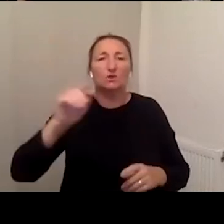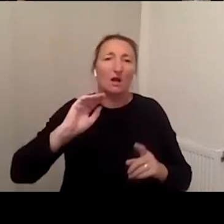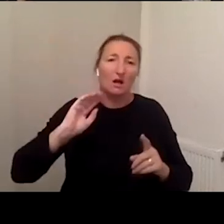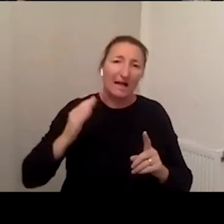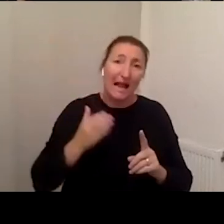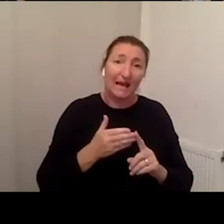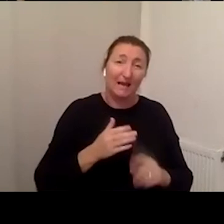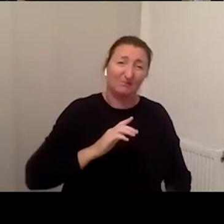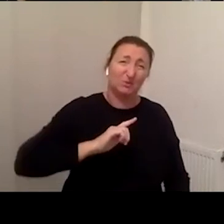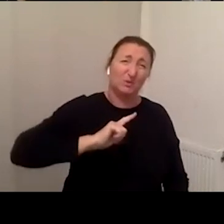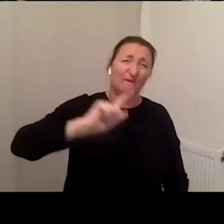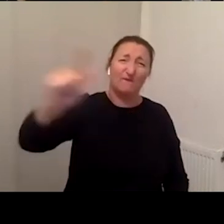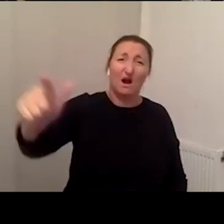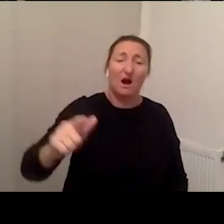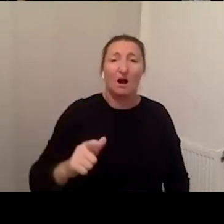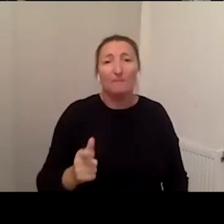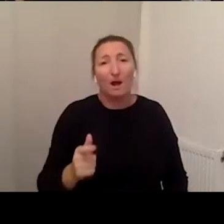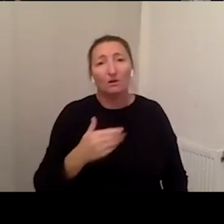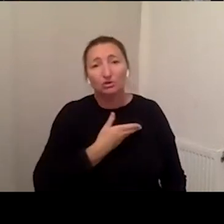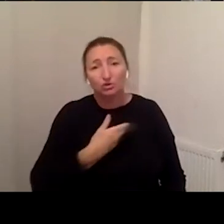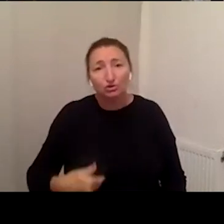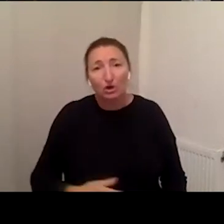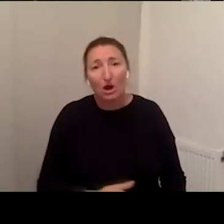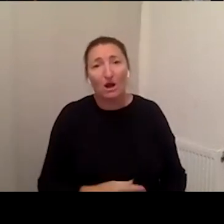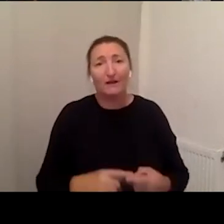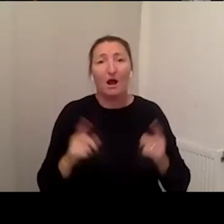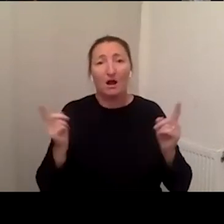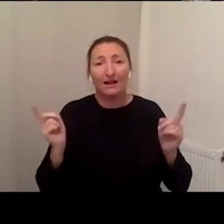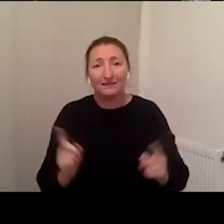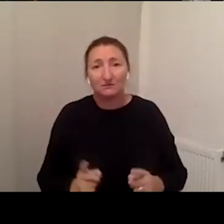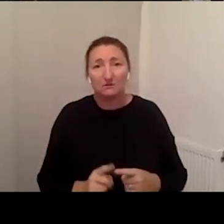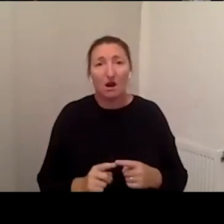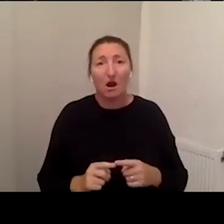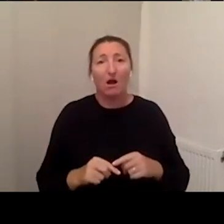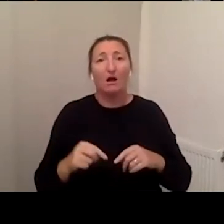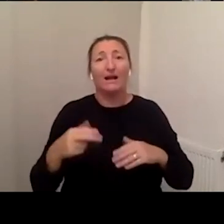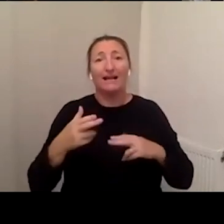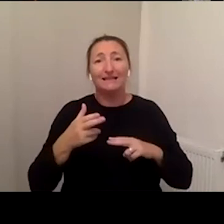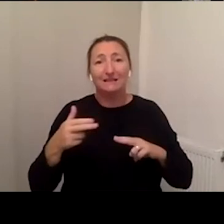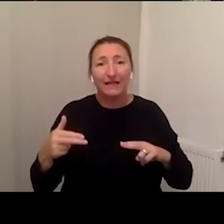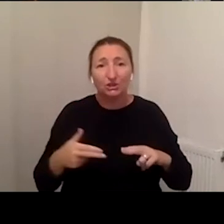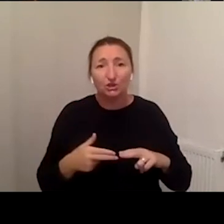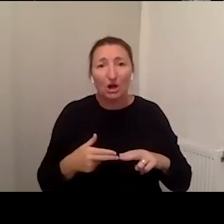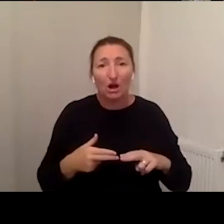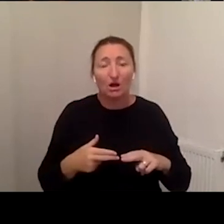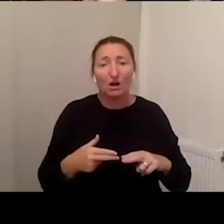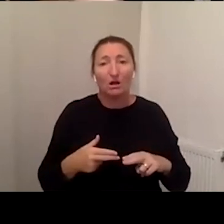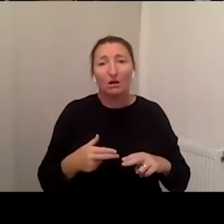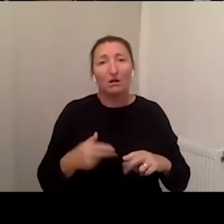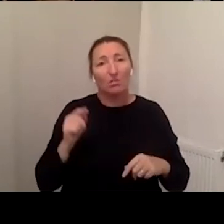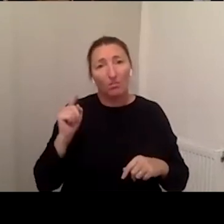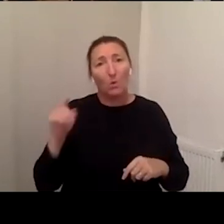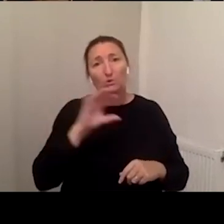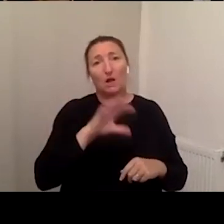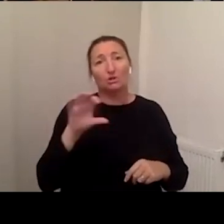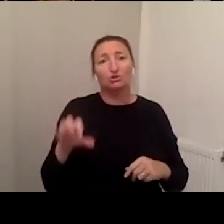But countries like China, like India, like Indonesia, countries which 5 years ago were not saying they're